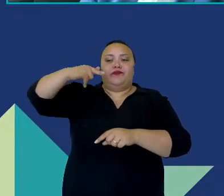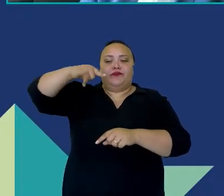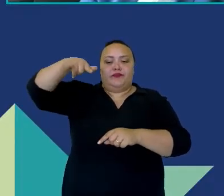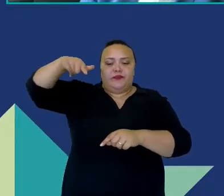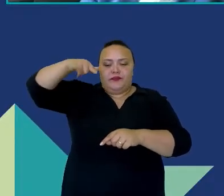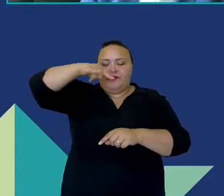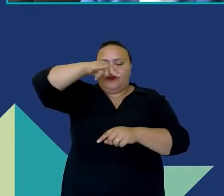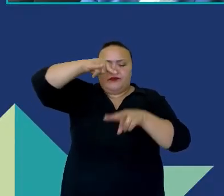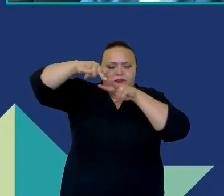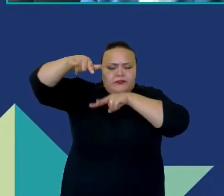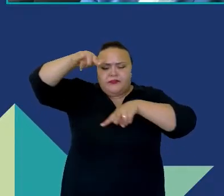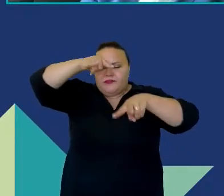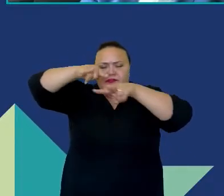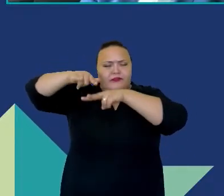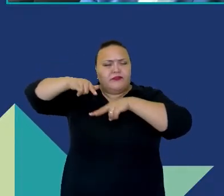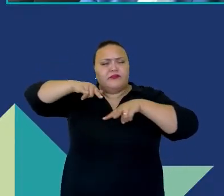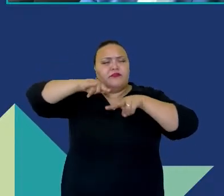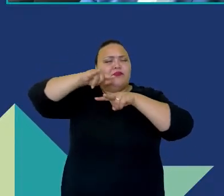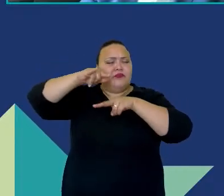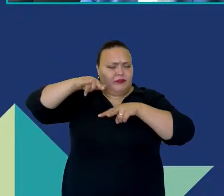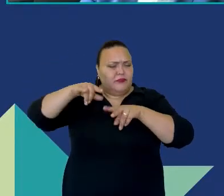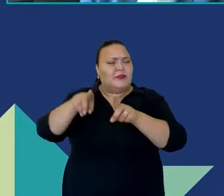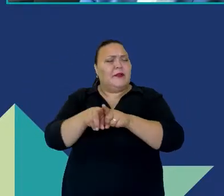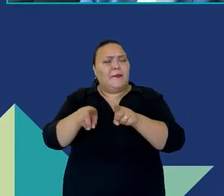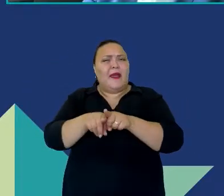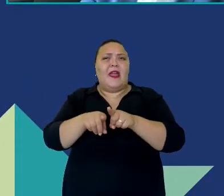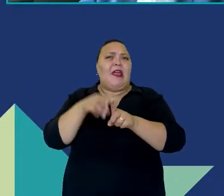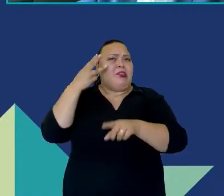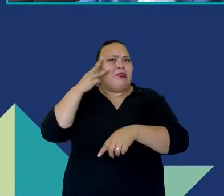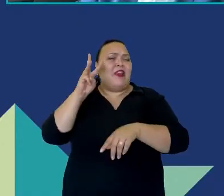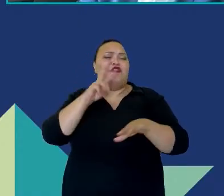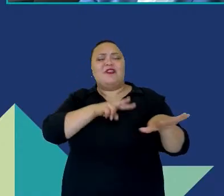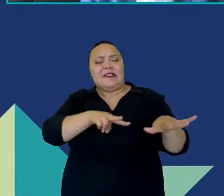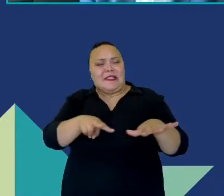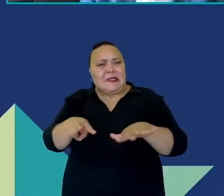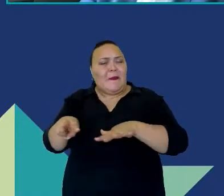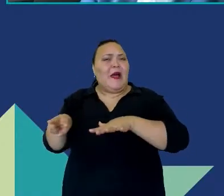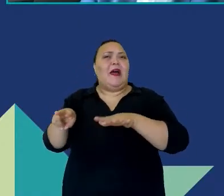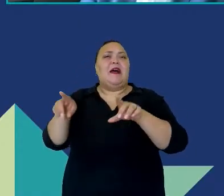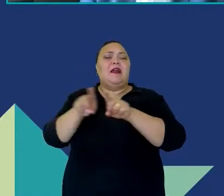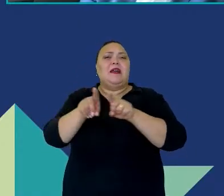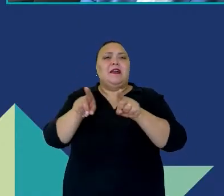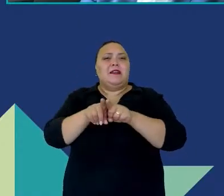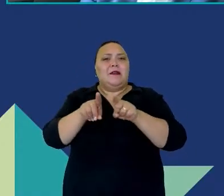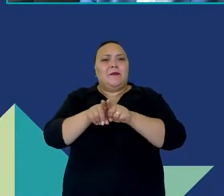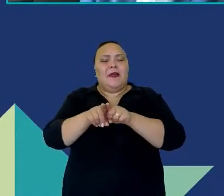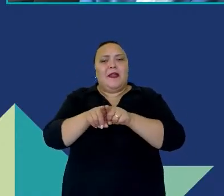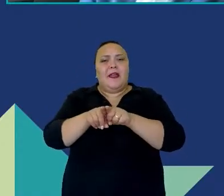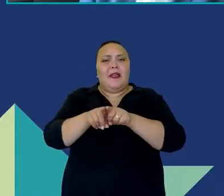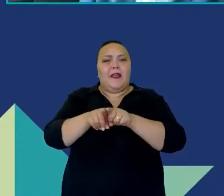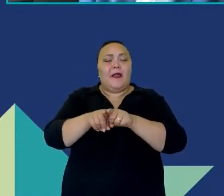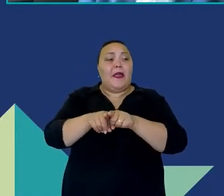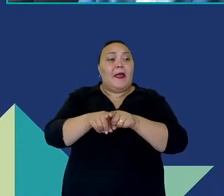for online bathymetry and topography information to bring it onto the dashboard.